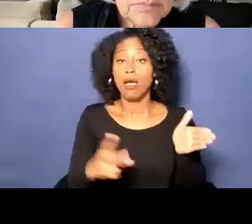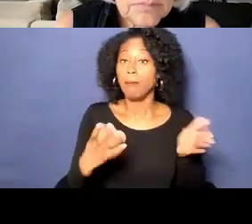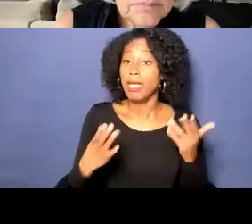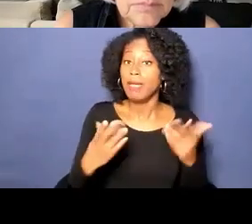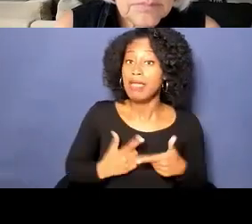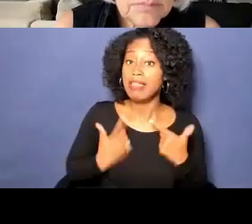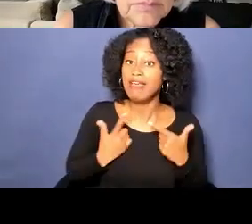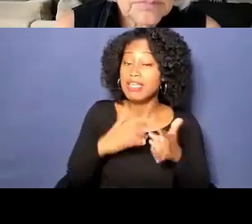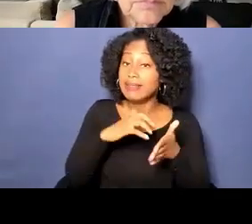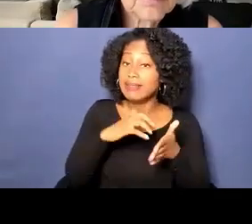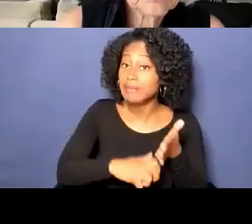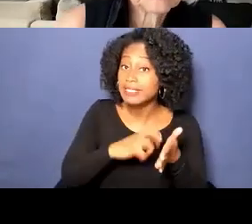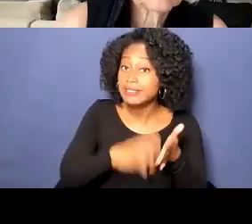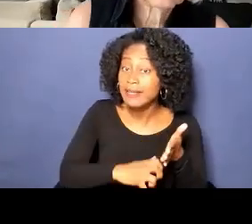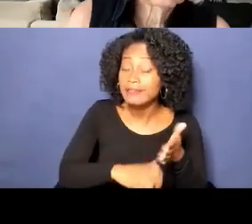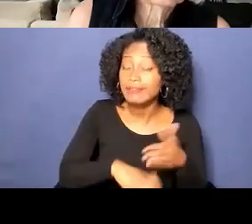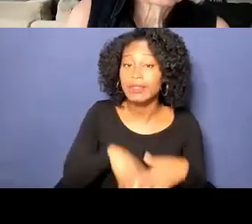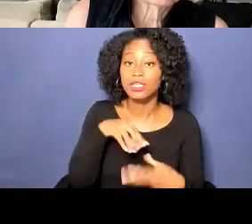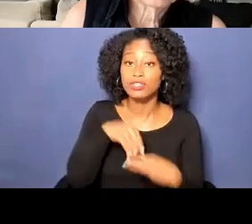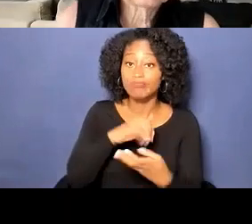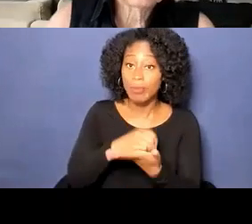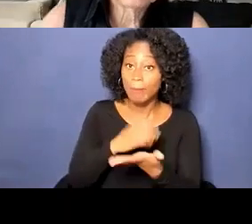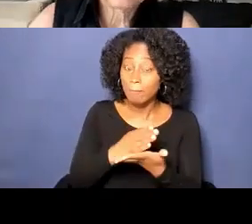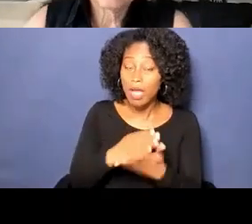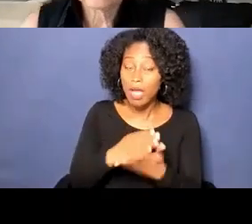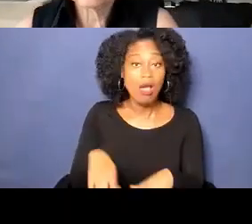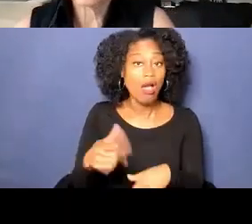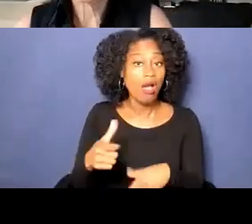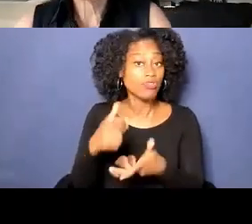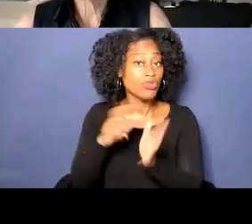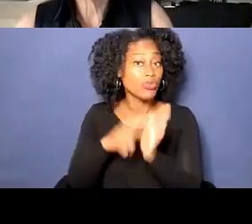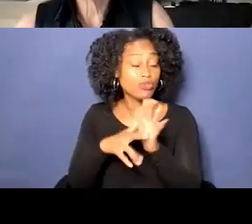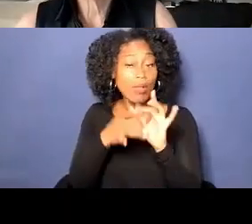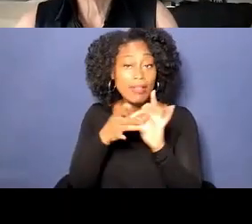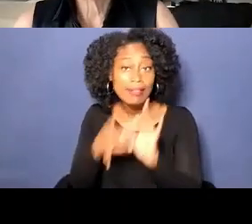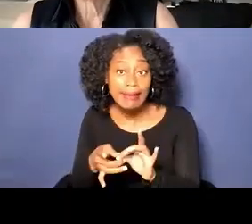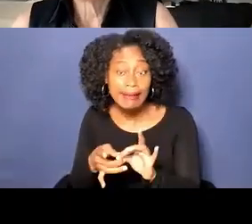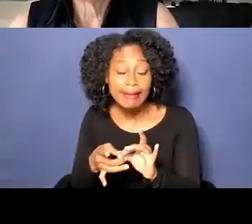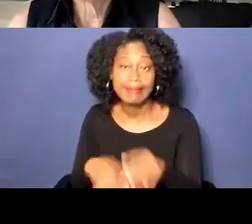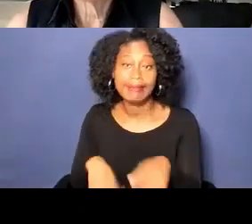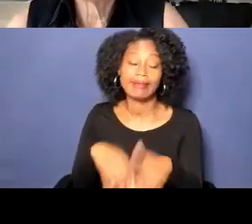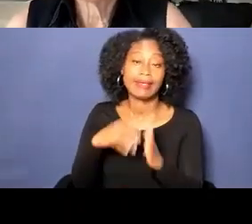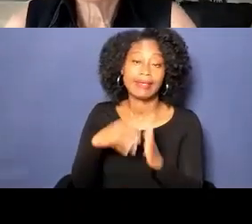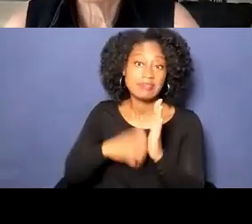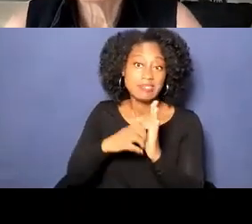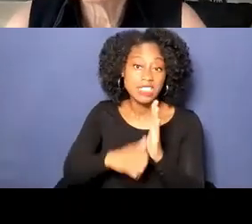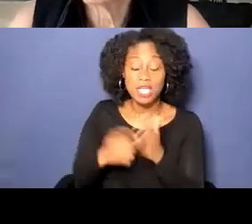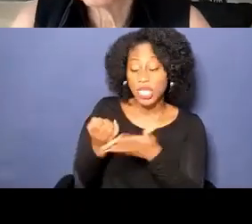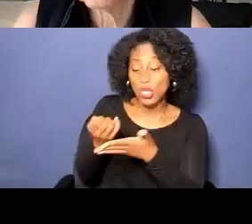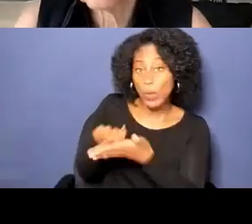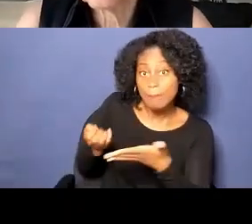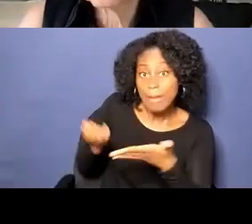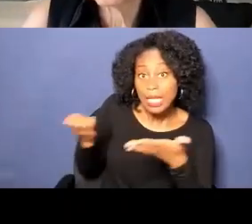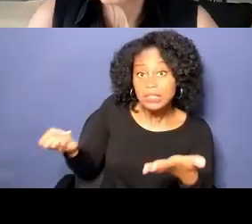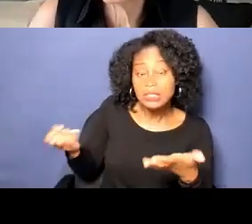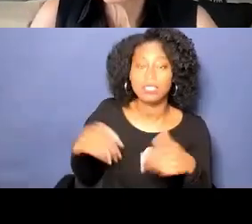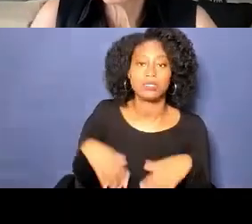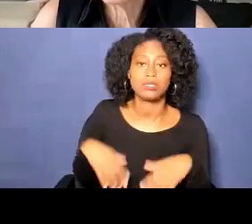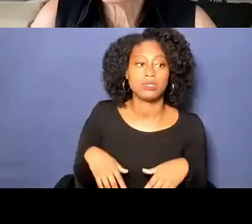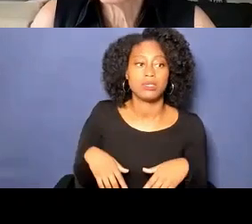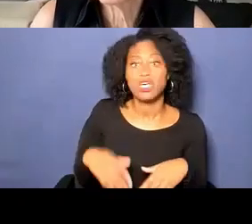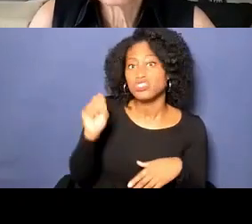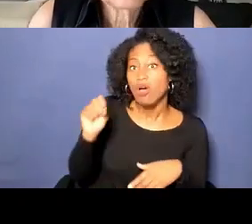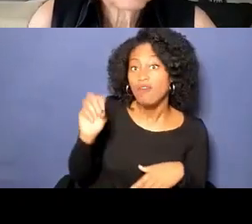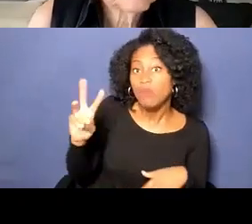budget for, any research related expenses, equipment type things, if it's